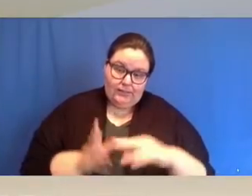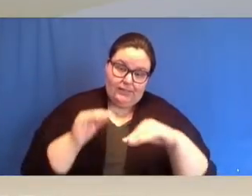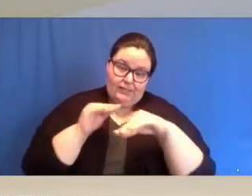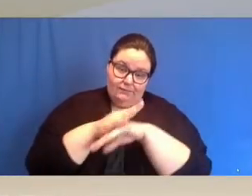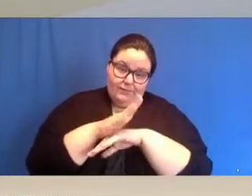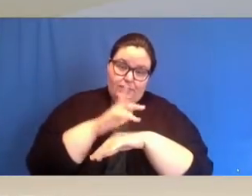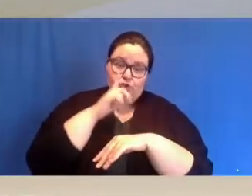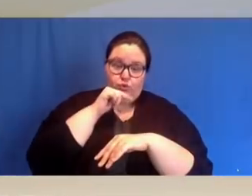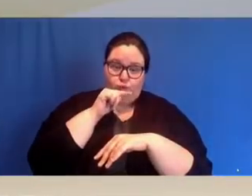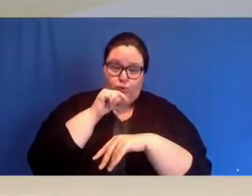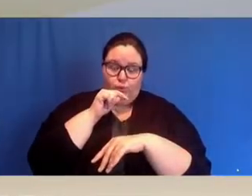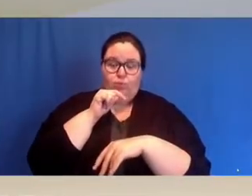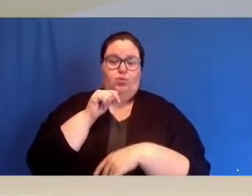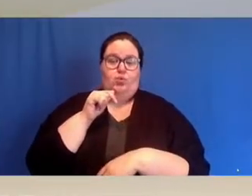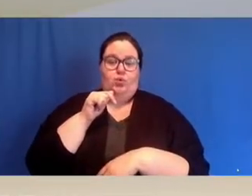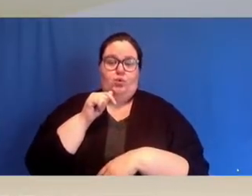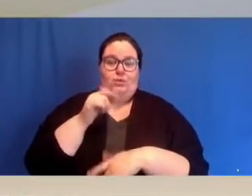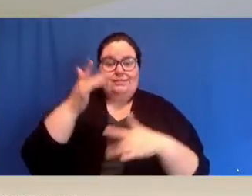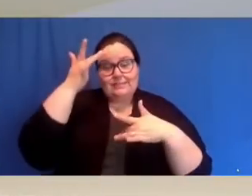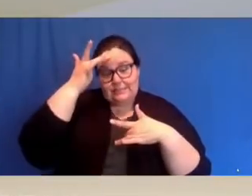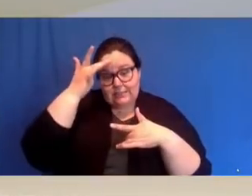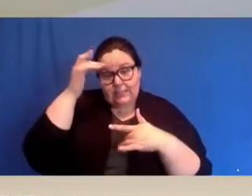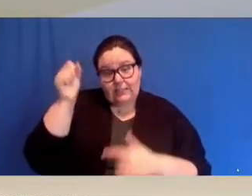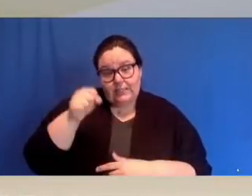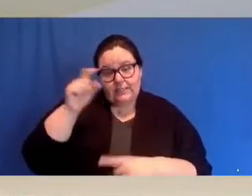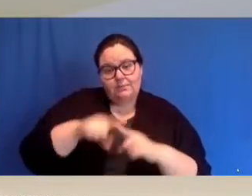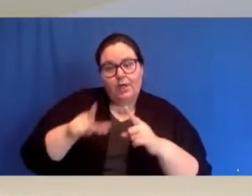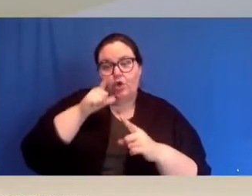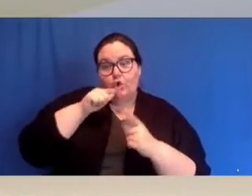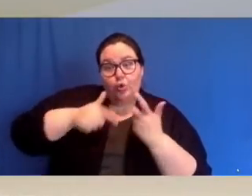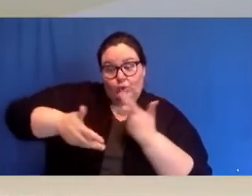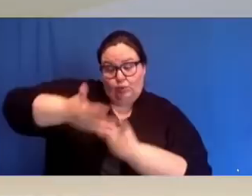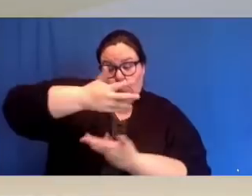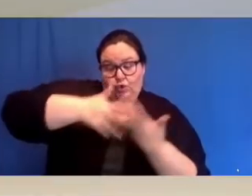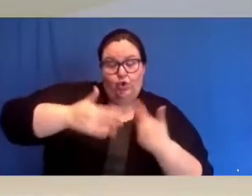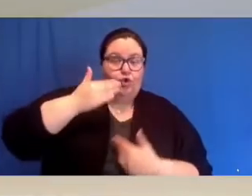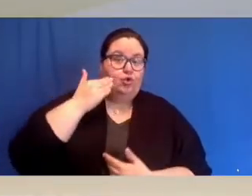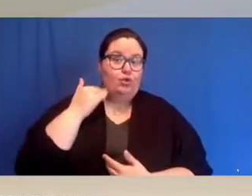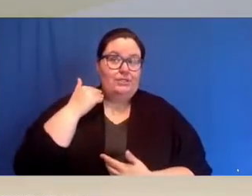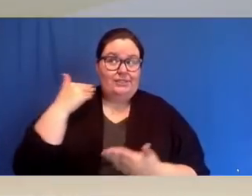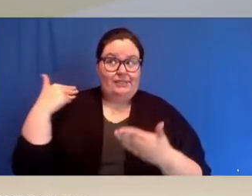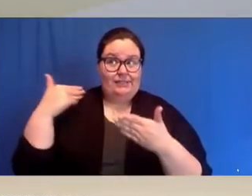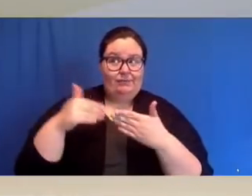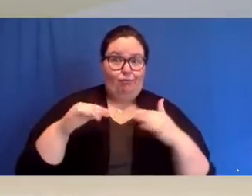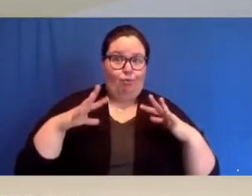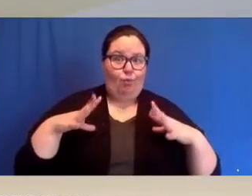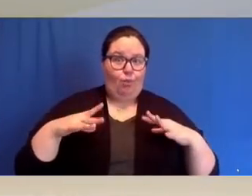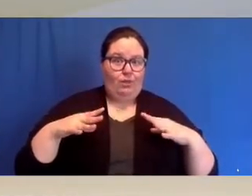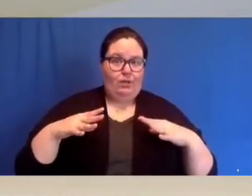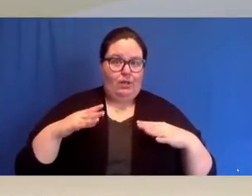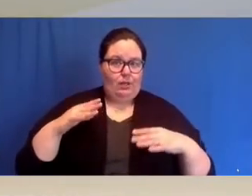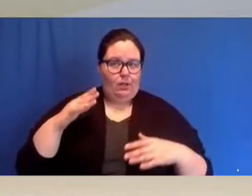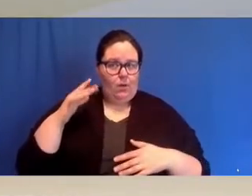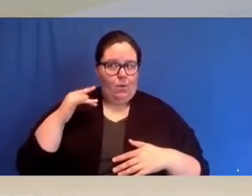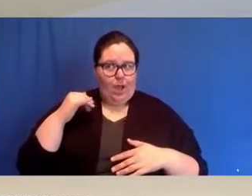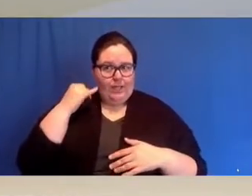who are ill, but other close contacts as we go into this holiday season.